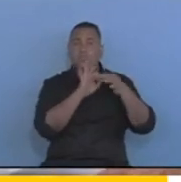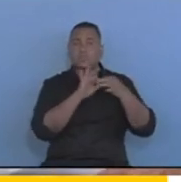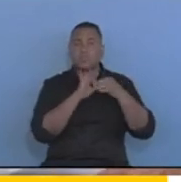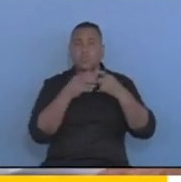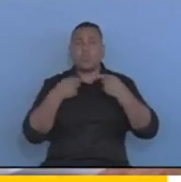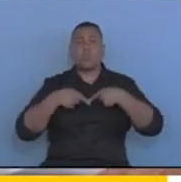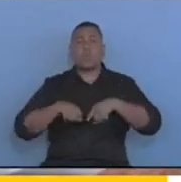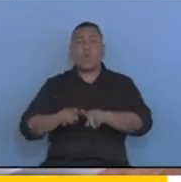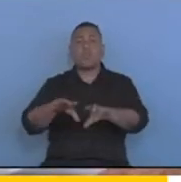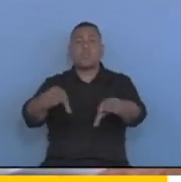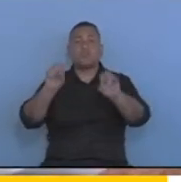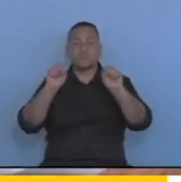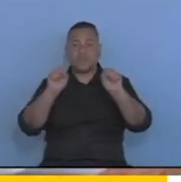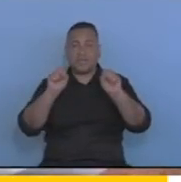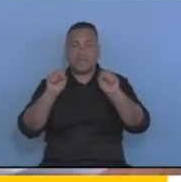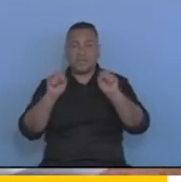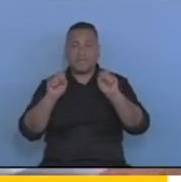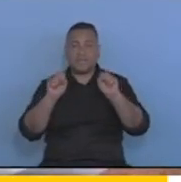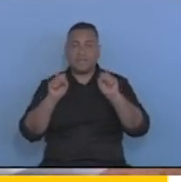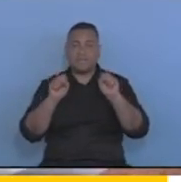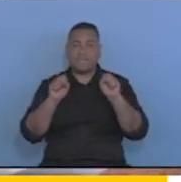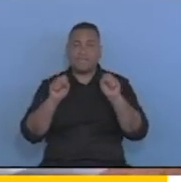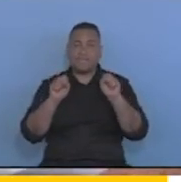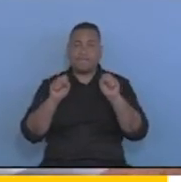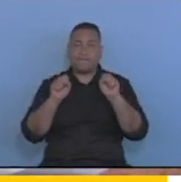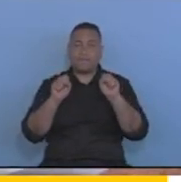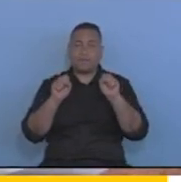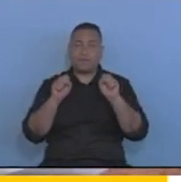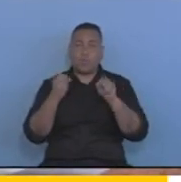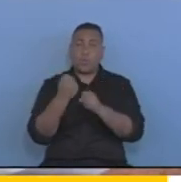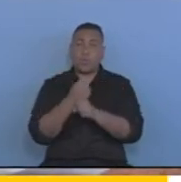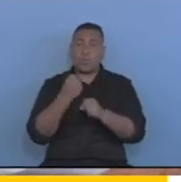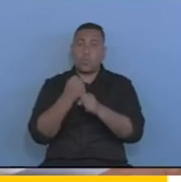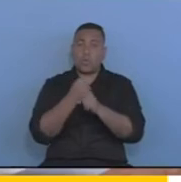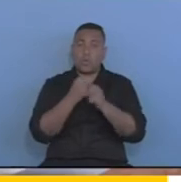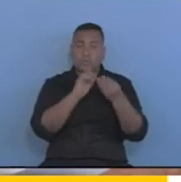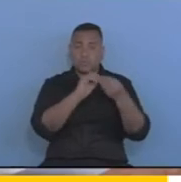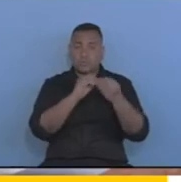we go. Because joinery is not just about the machines. That's right. Yeah. We actually